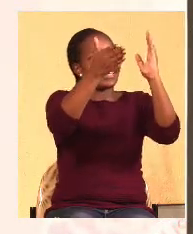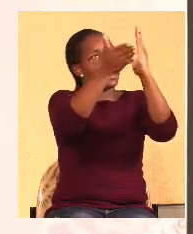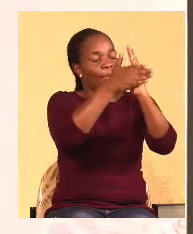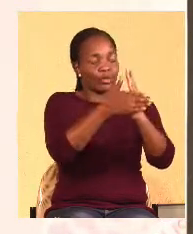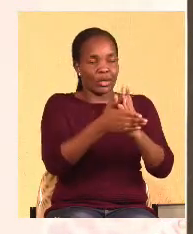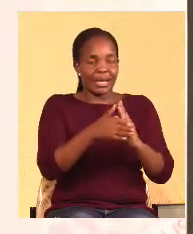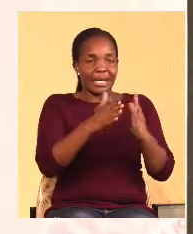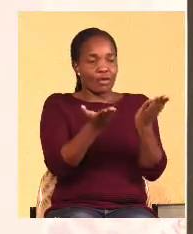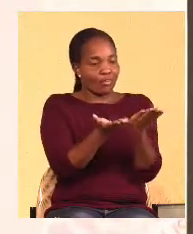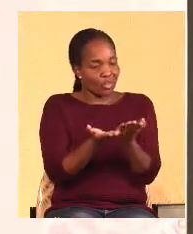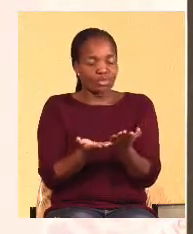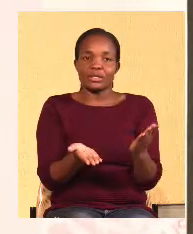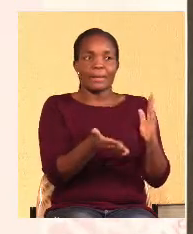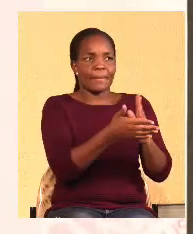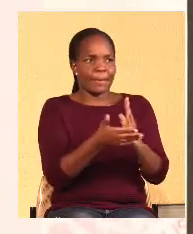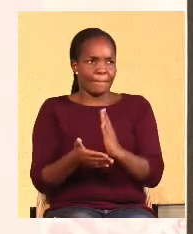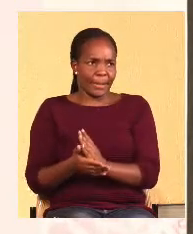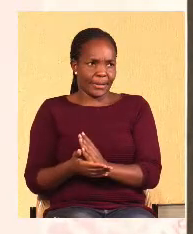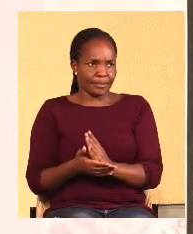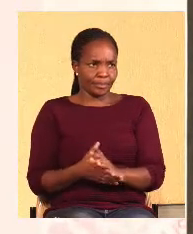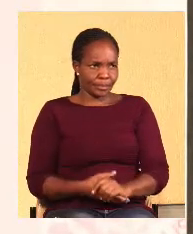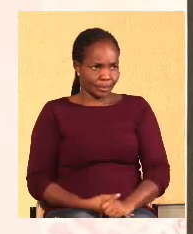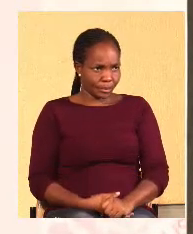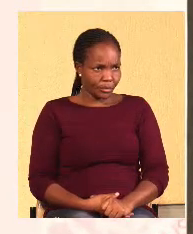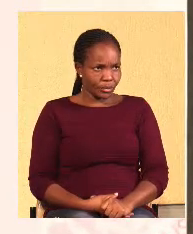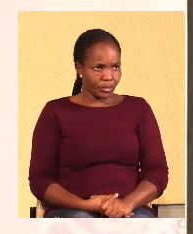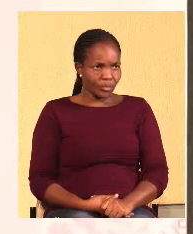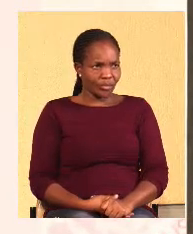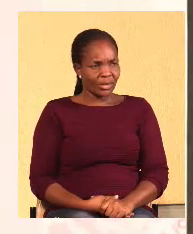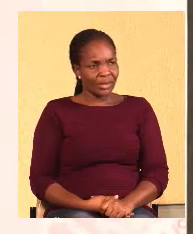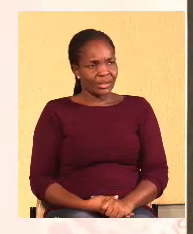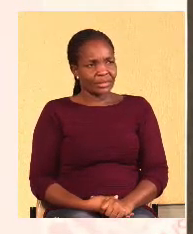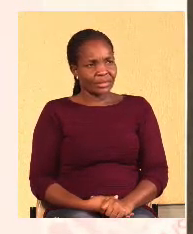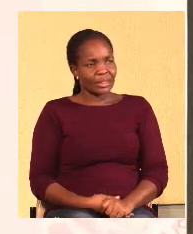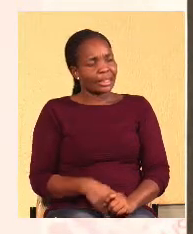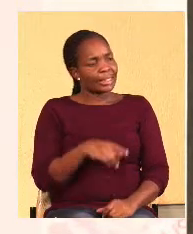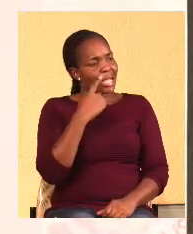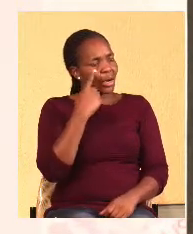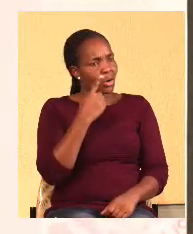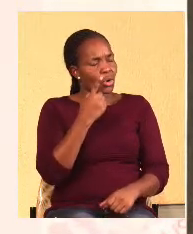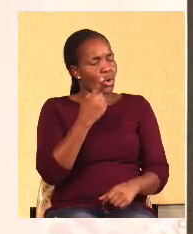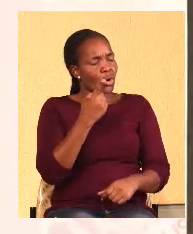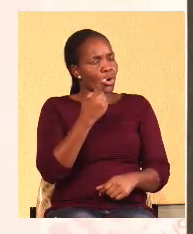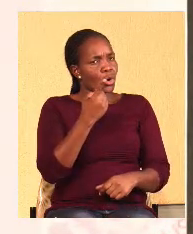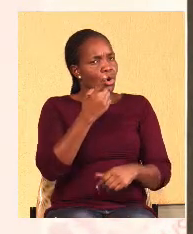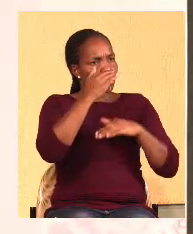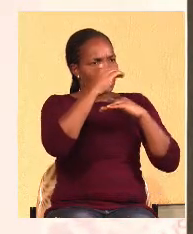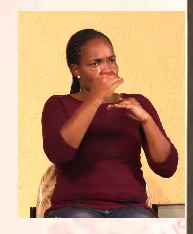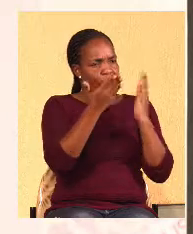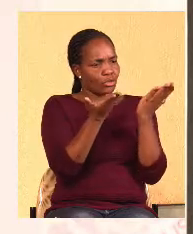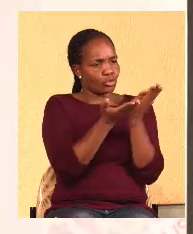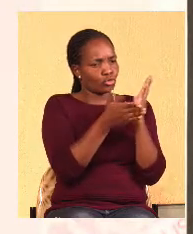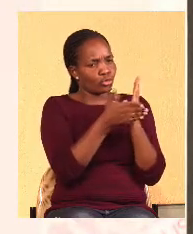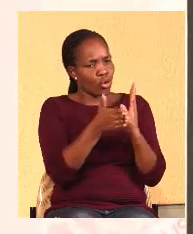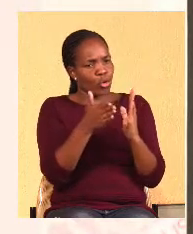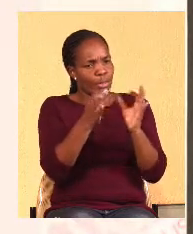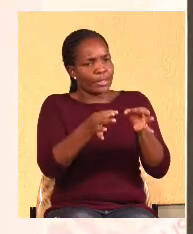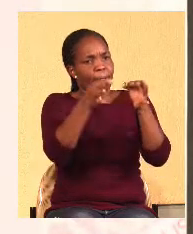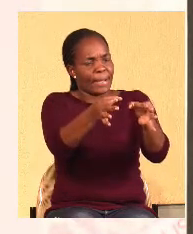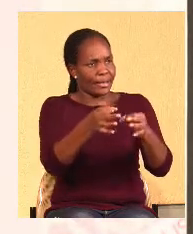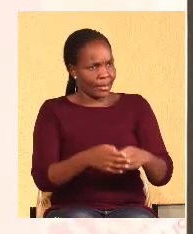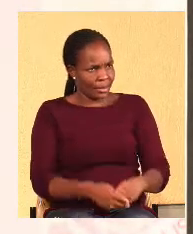I've noticed is that the period for opening of schools, for example, has been removed. Mm-hmm. Would it be right to say that